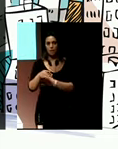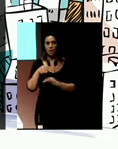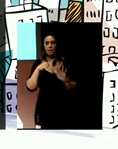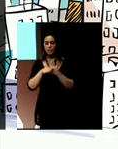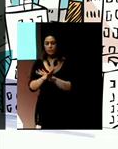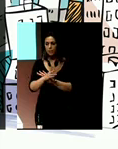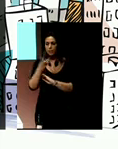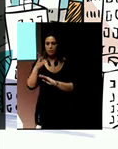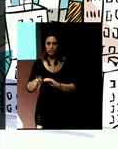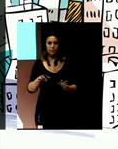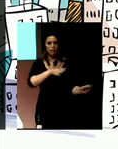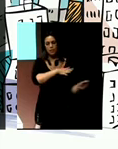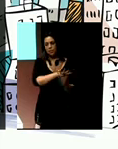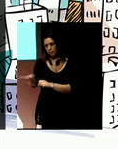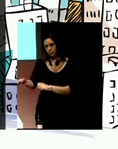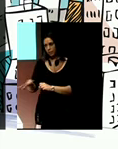accessibility